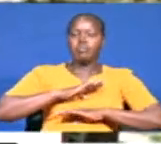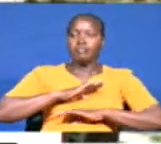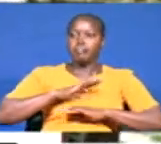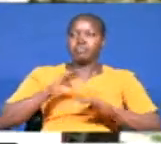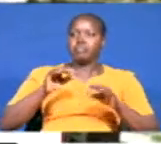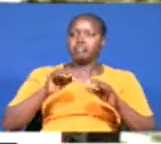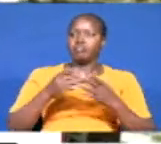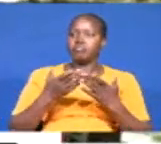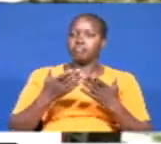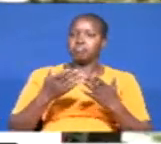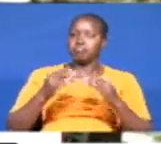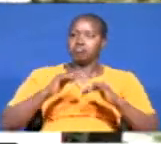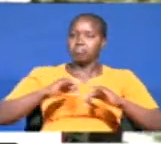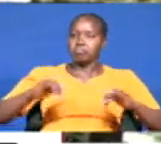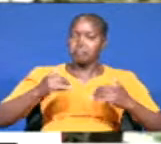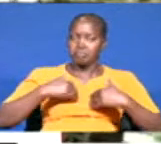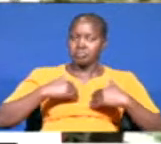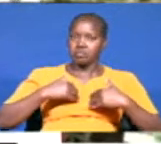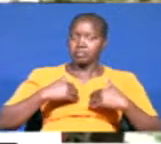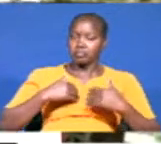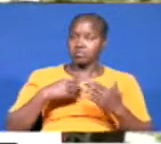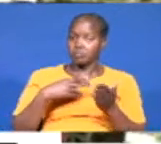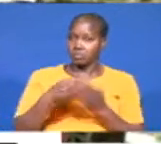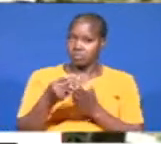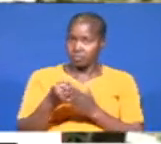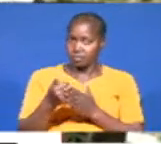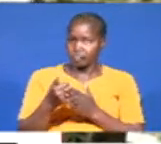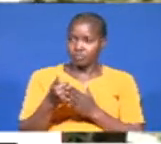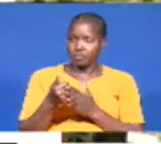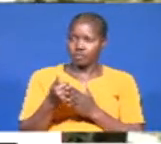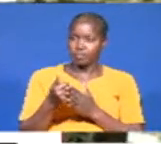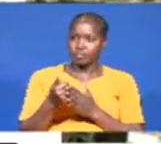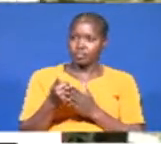projects, and also the cost of